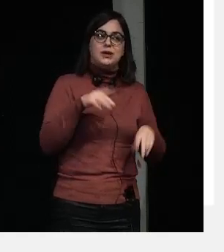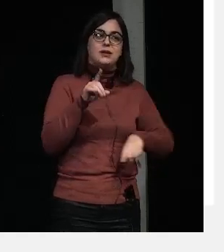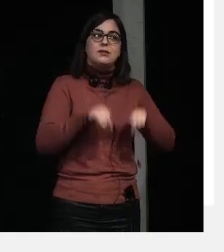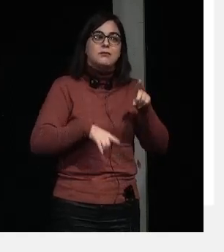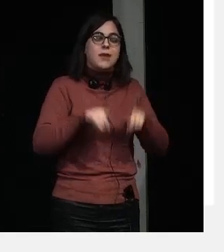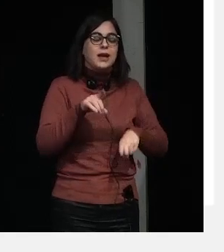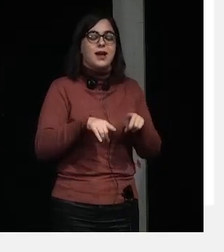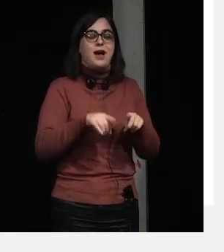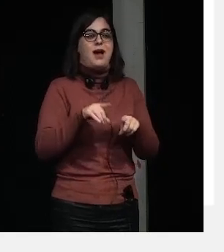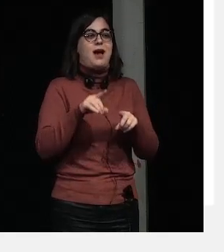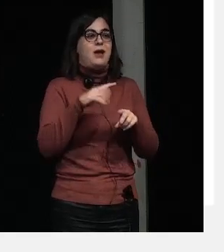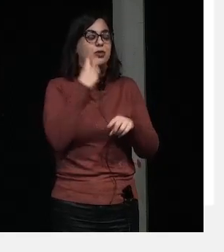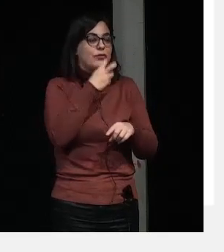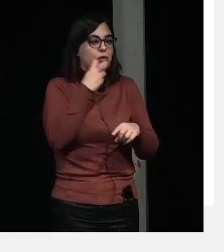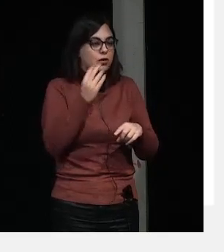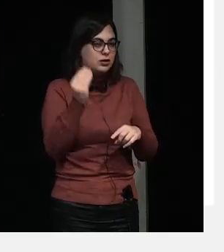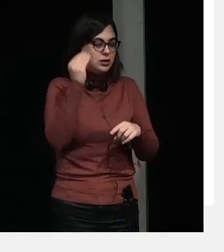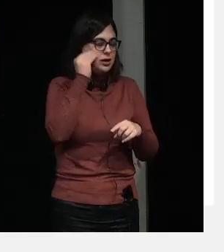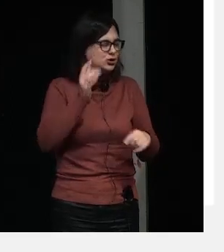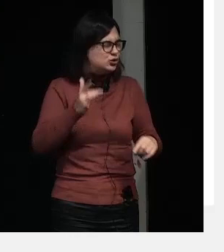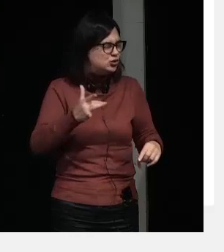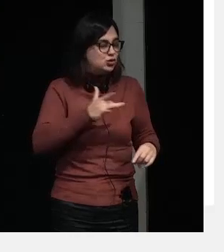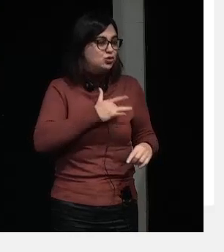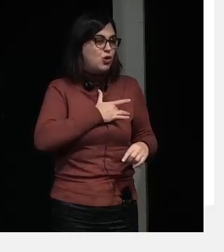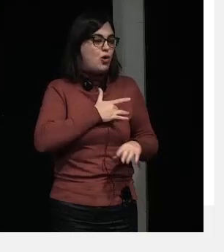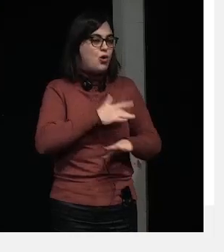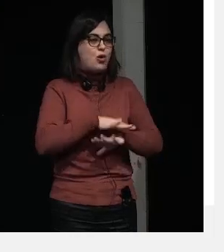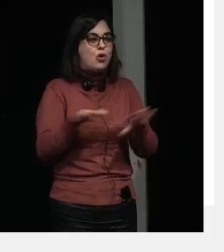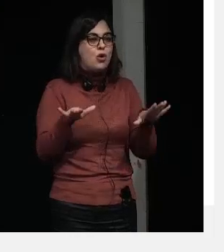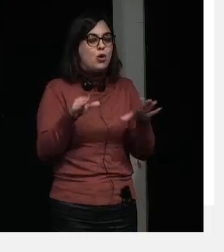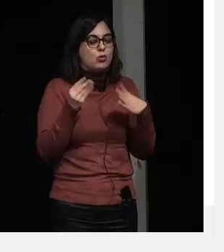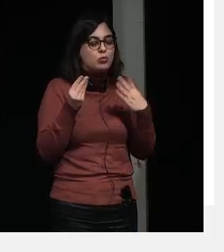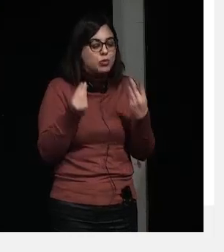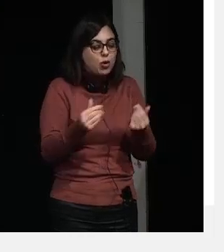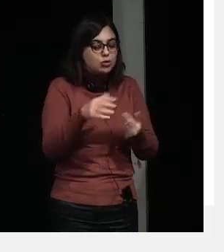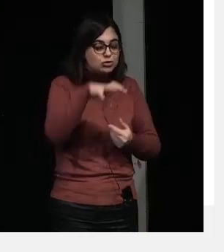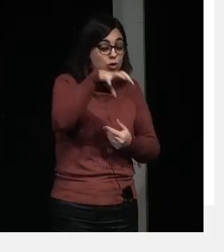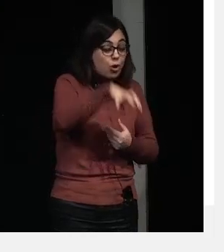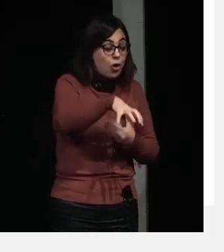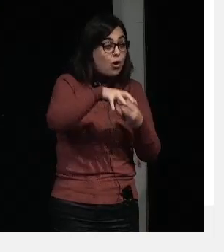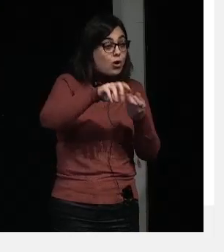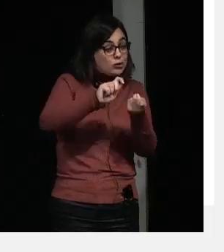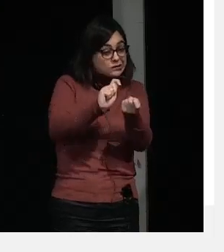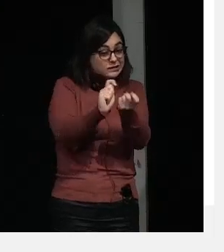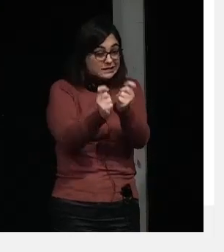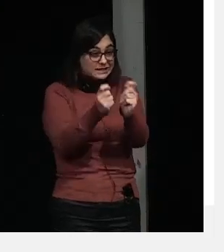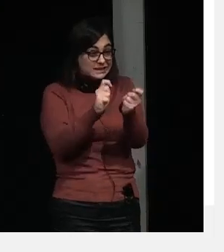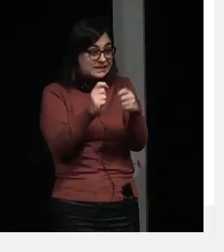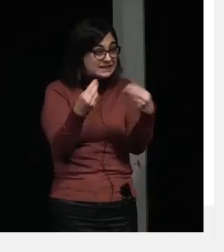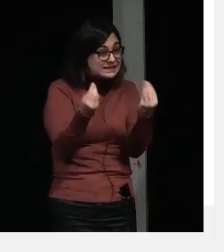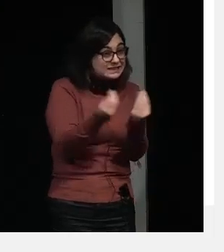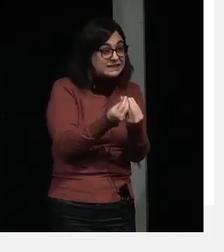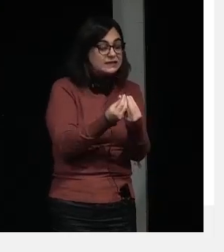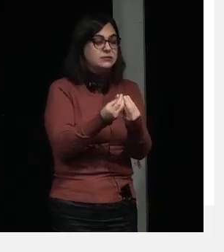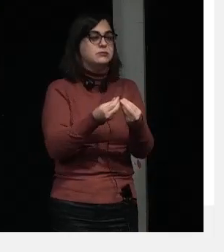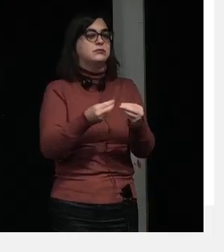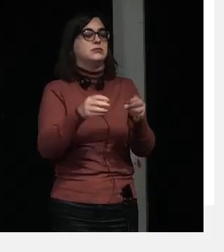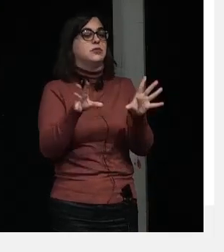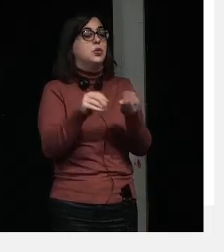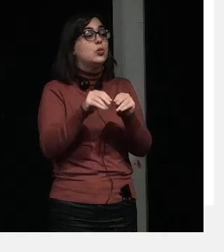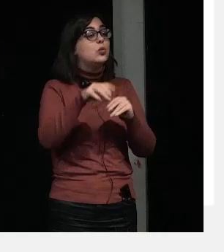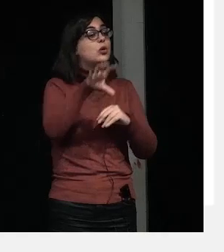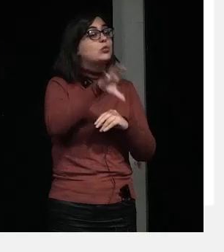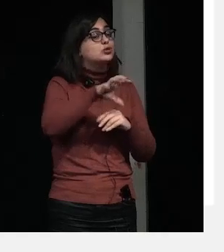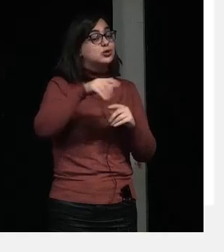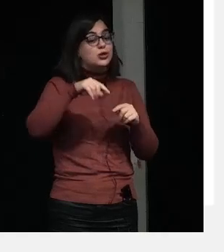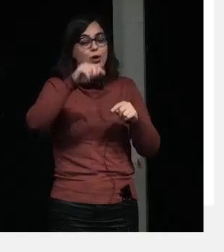talking about trying to create sort of spaces throughout the museum that are consistent, that allow